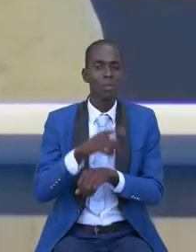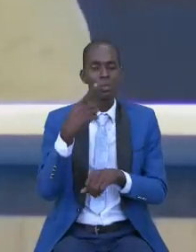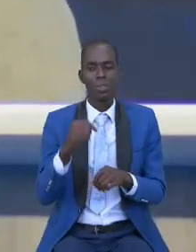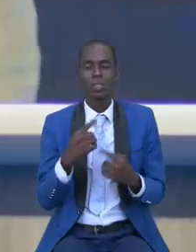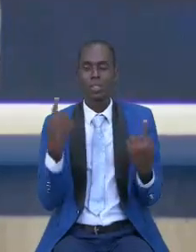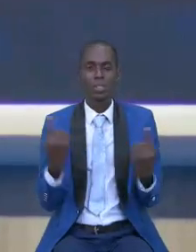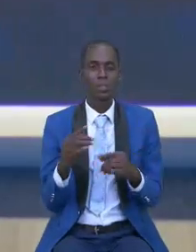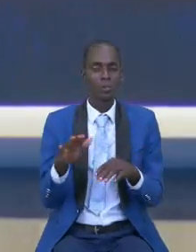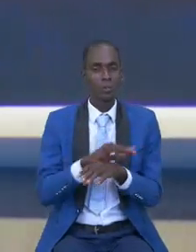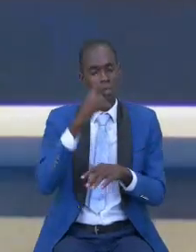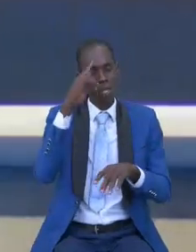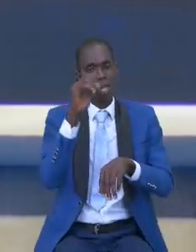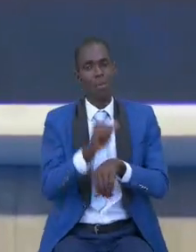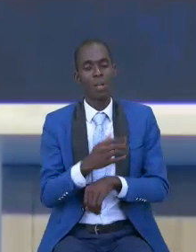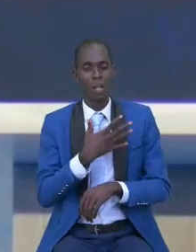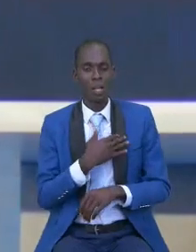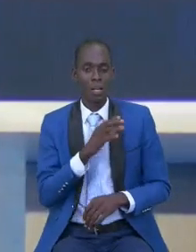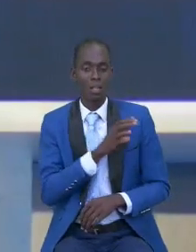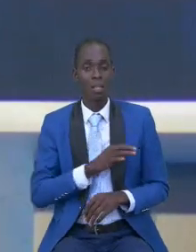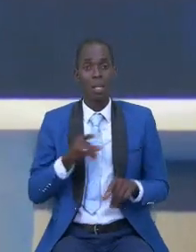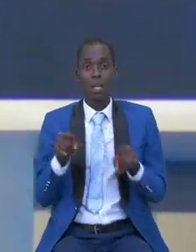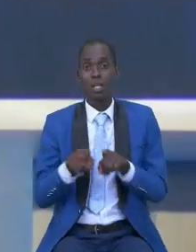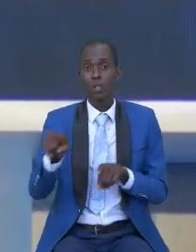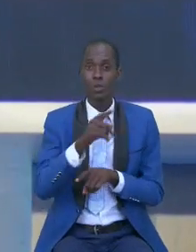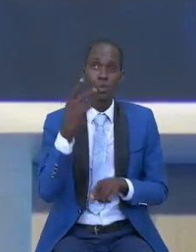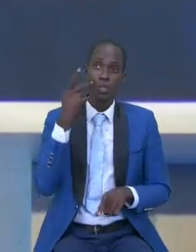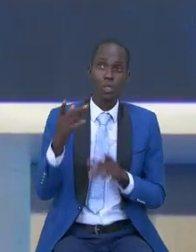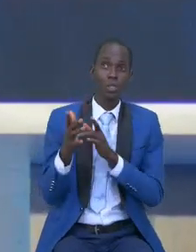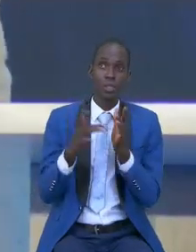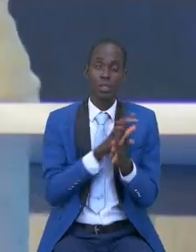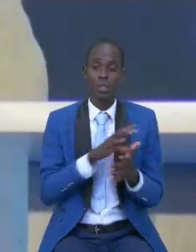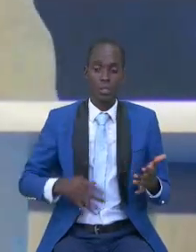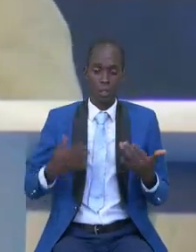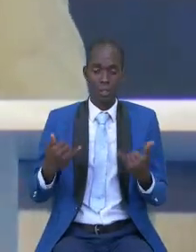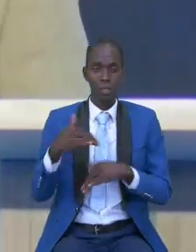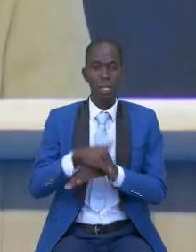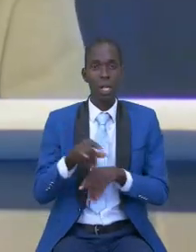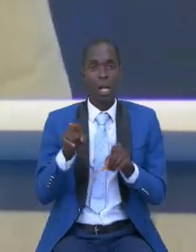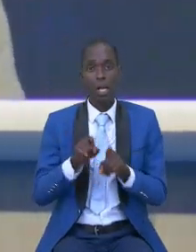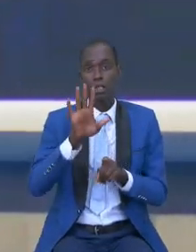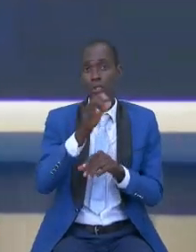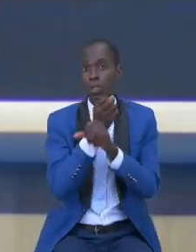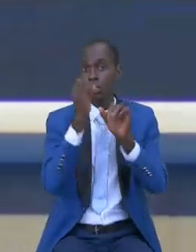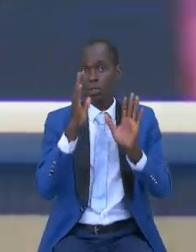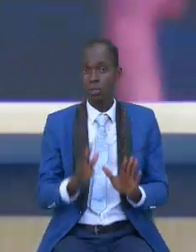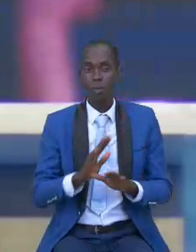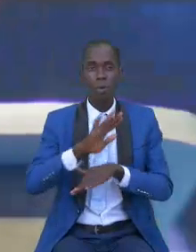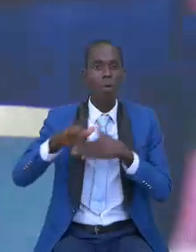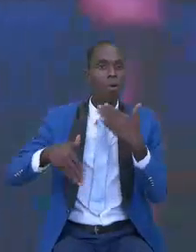sinful character. As we see Jesus tonight as your Savior, all